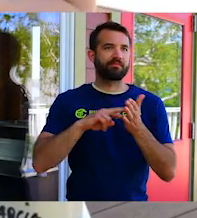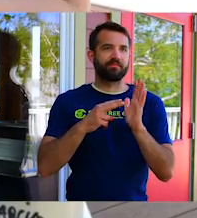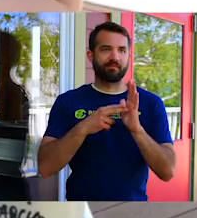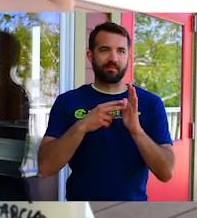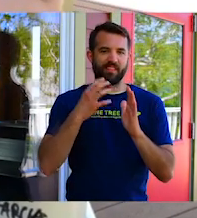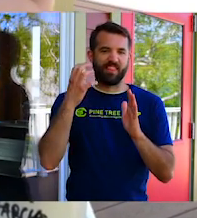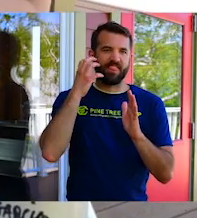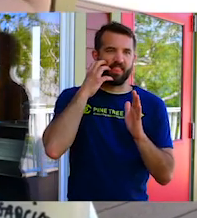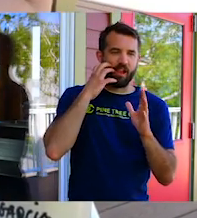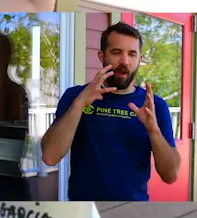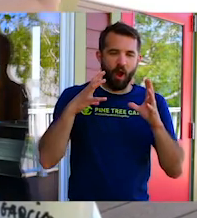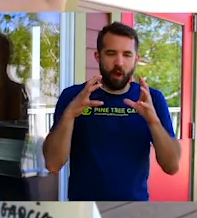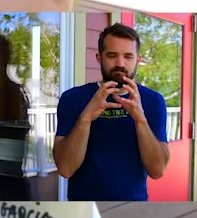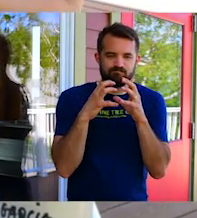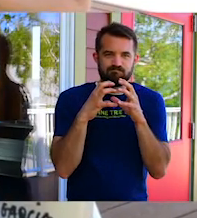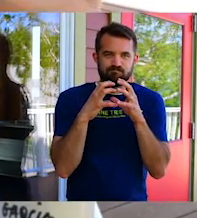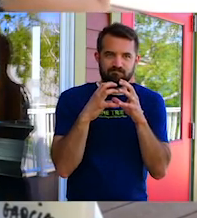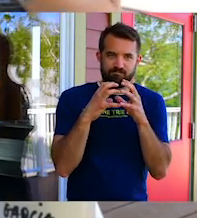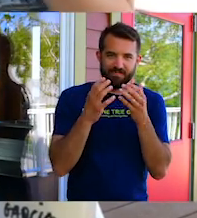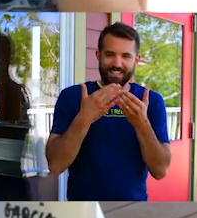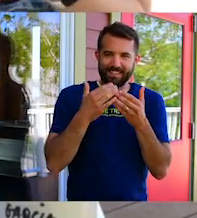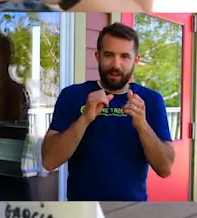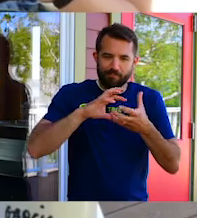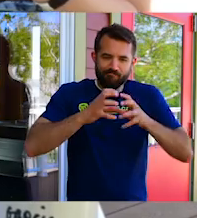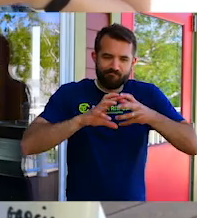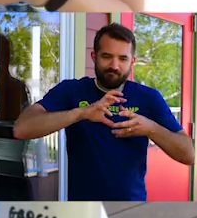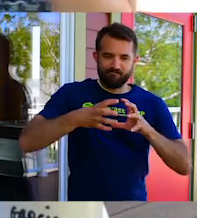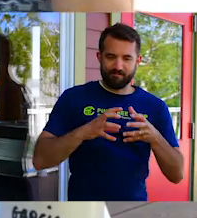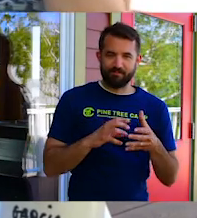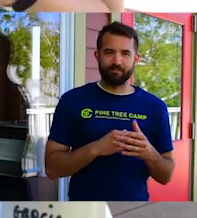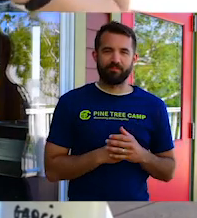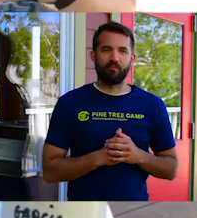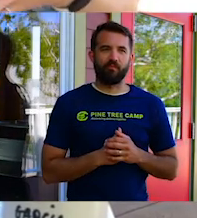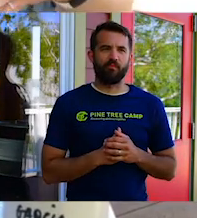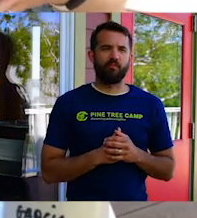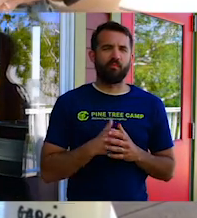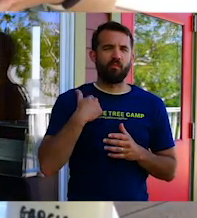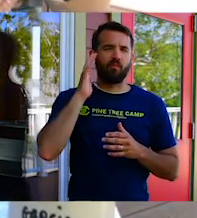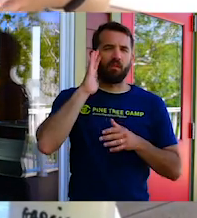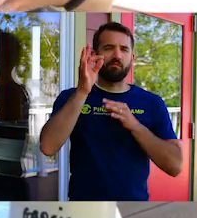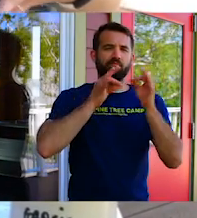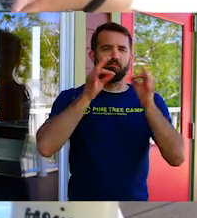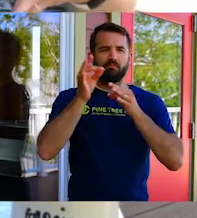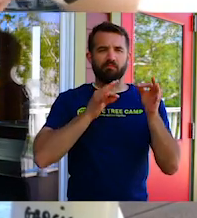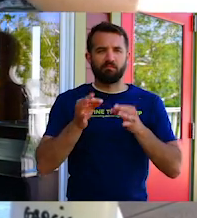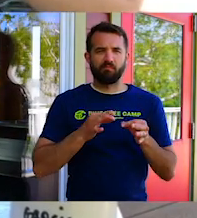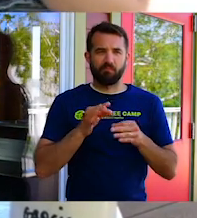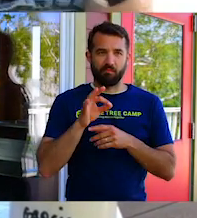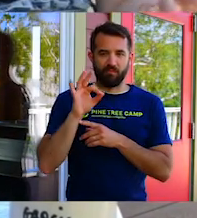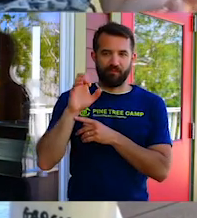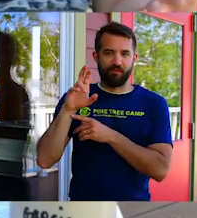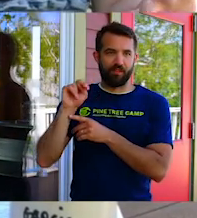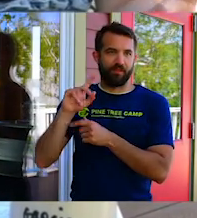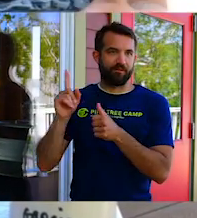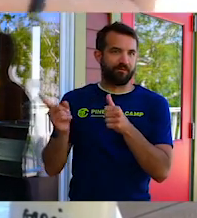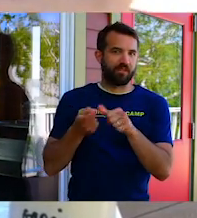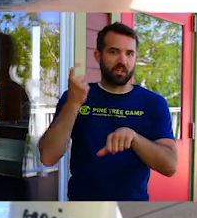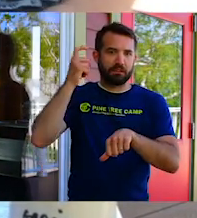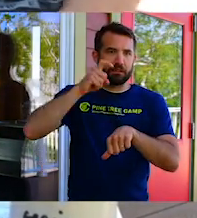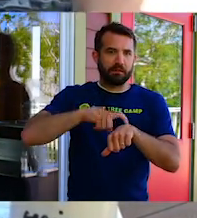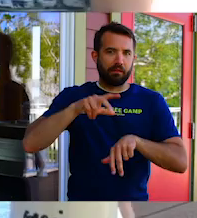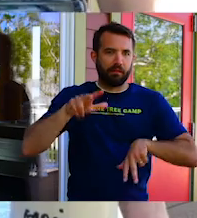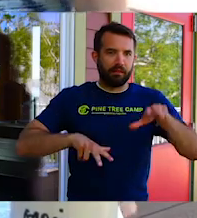thicker. Okay, so I'm going to walk Fern through the steps. She's never made kinetic sand before either. So Never ever. she's gonna